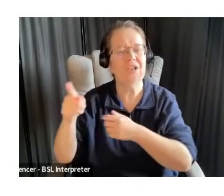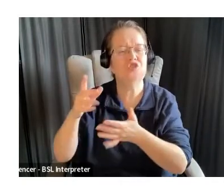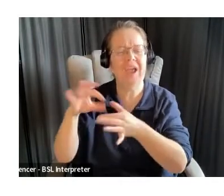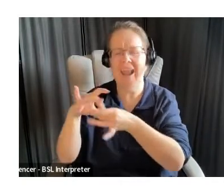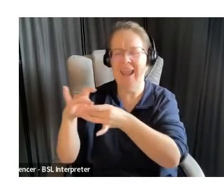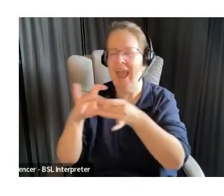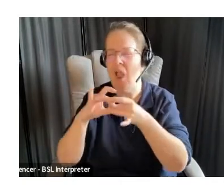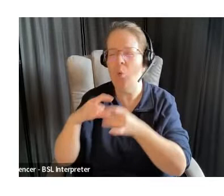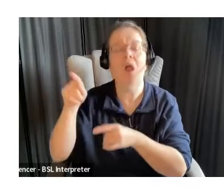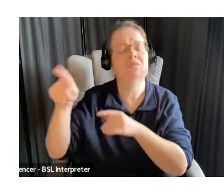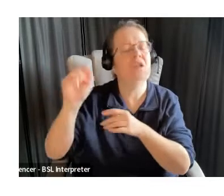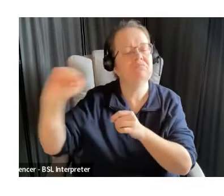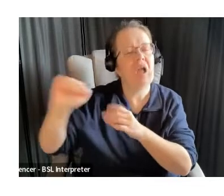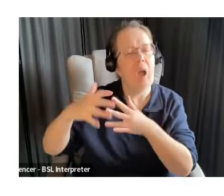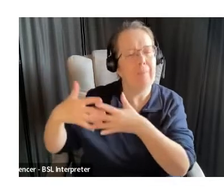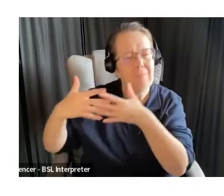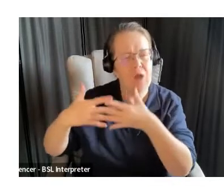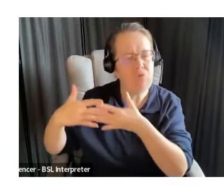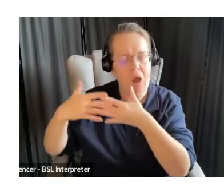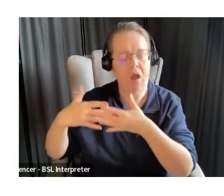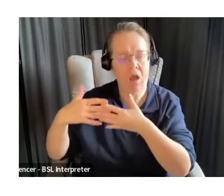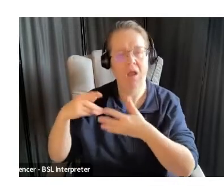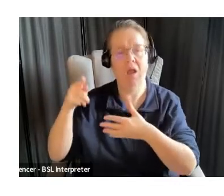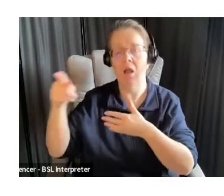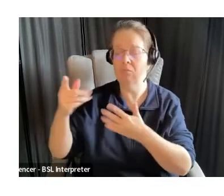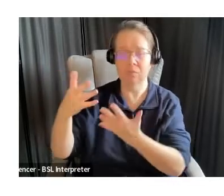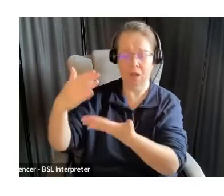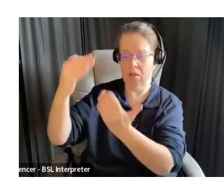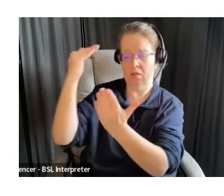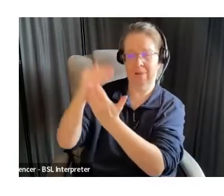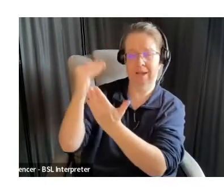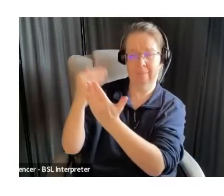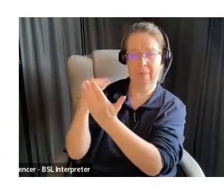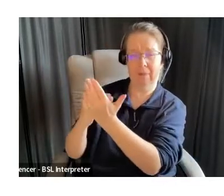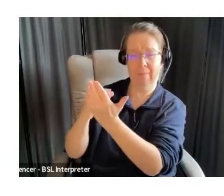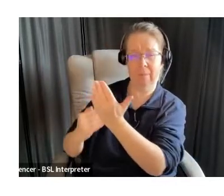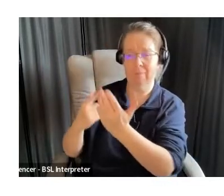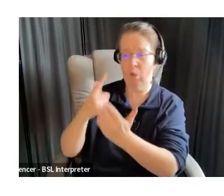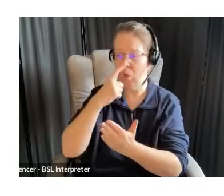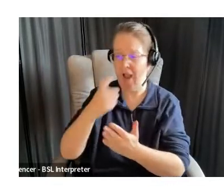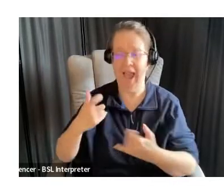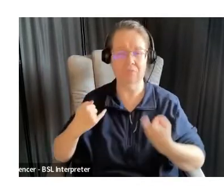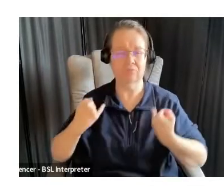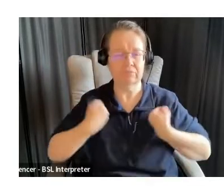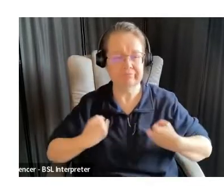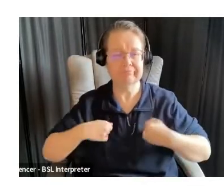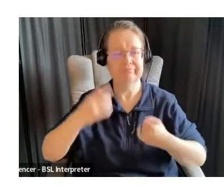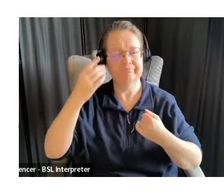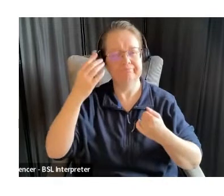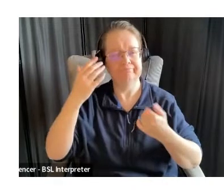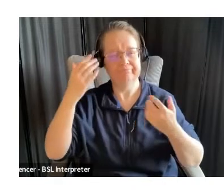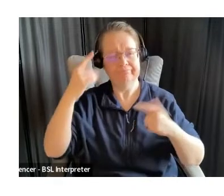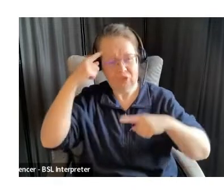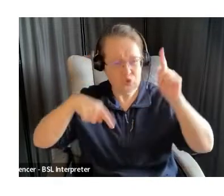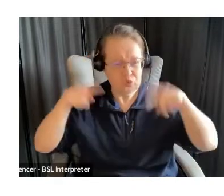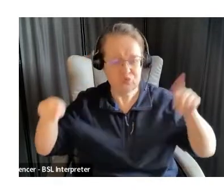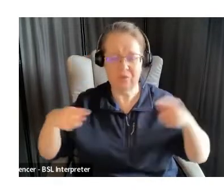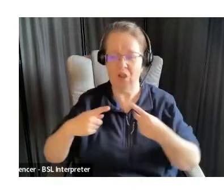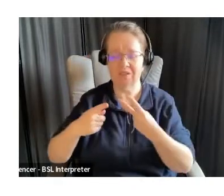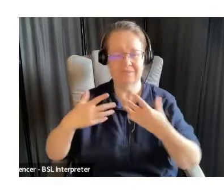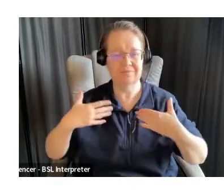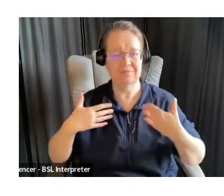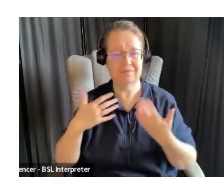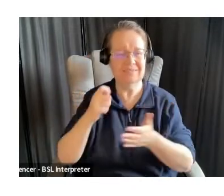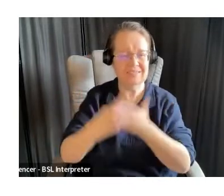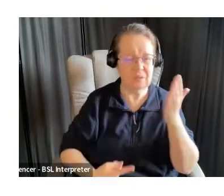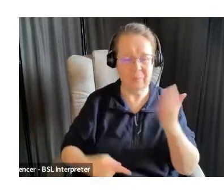It's an American site, but it gives a whole list of all the different types of conditions. And within that, it actually